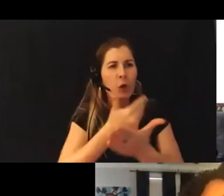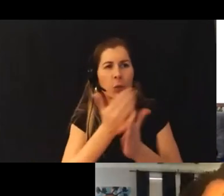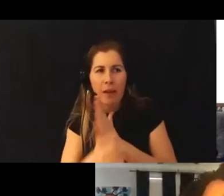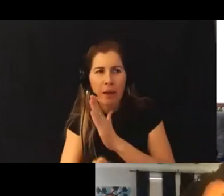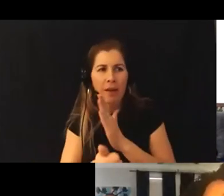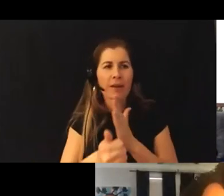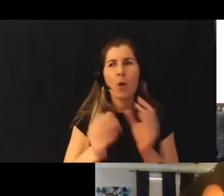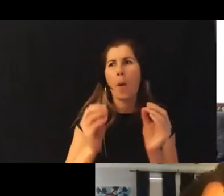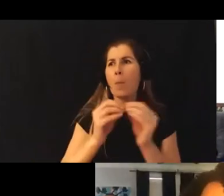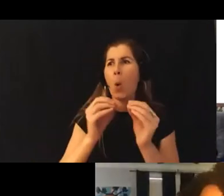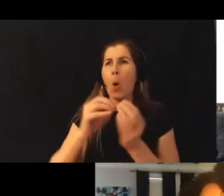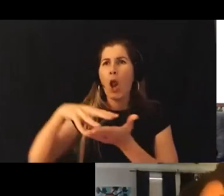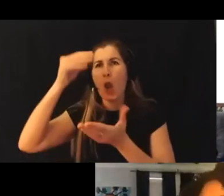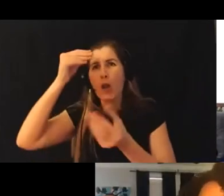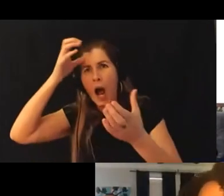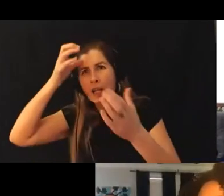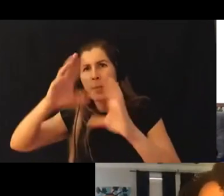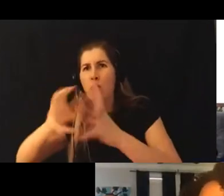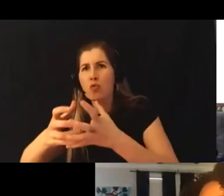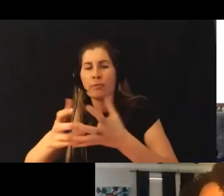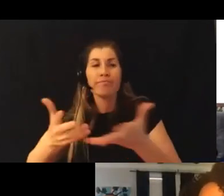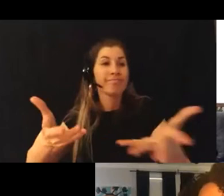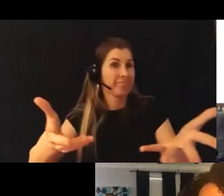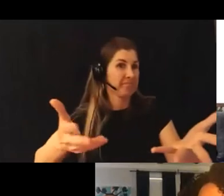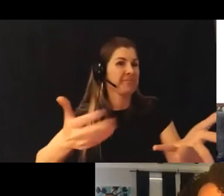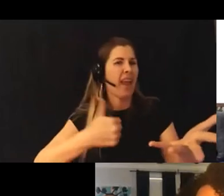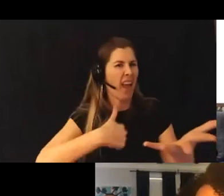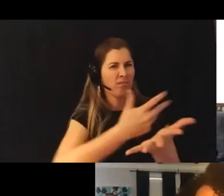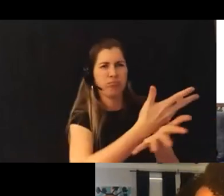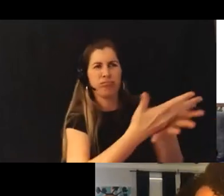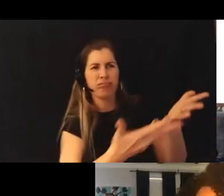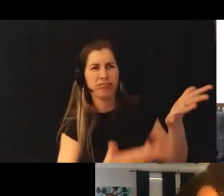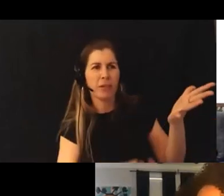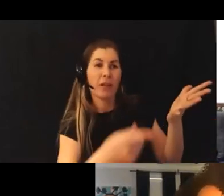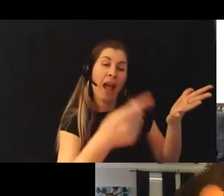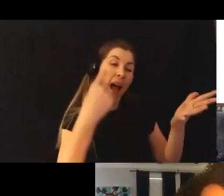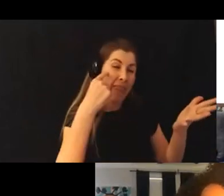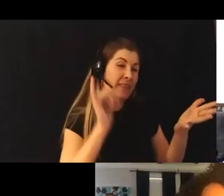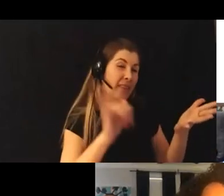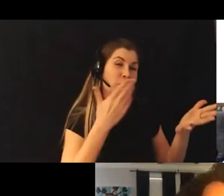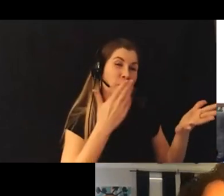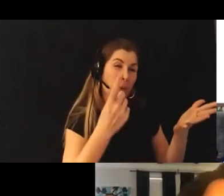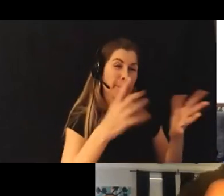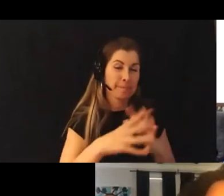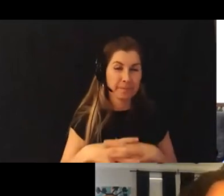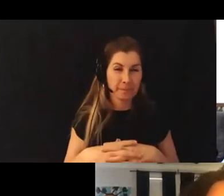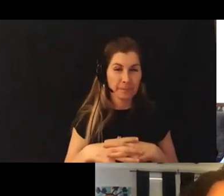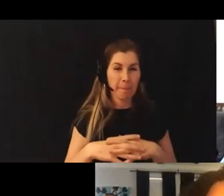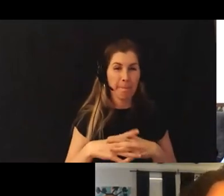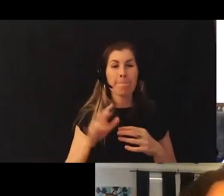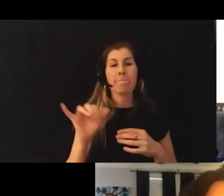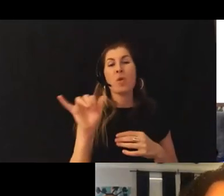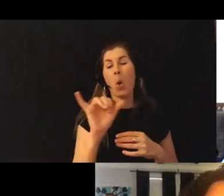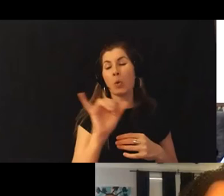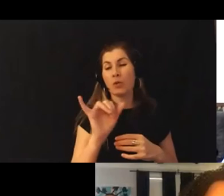more concrete knowledge about a group. Some of those, I think investing in cultural competence is a strong piece. Something else that we've been